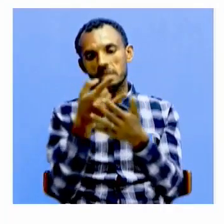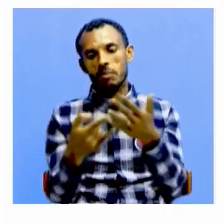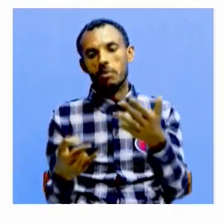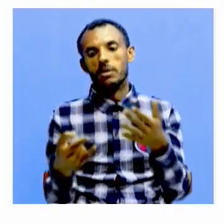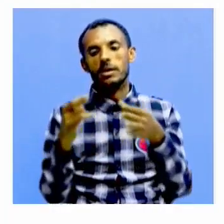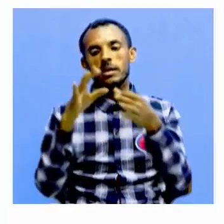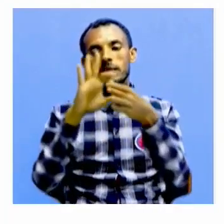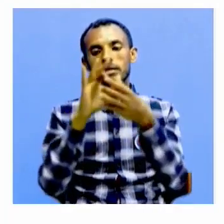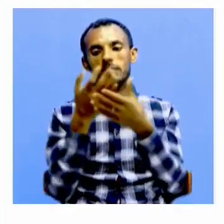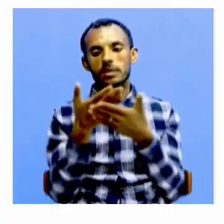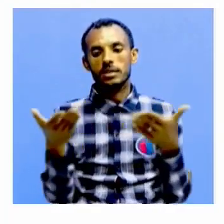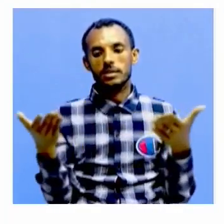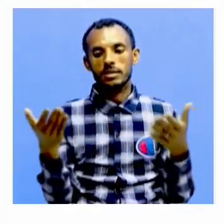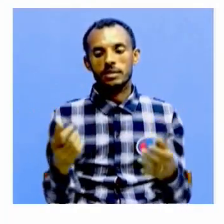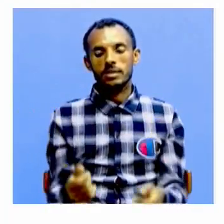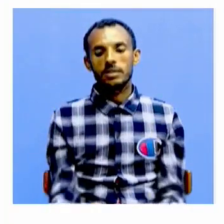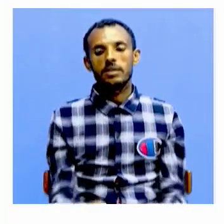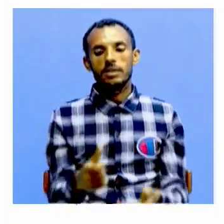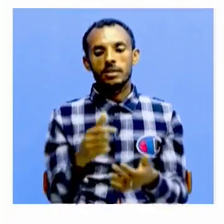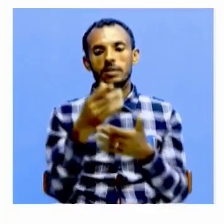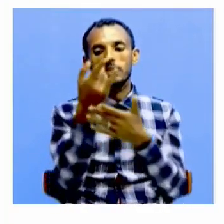Supporting